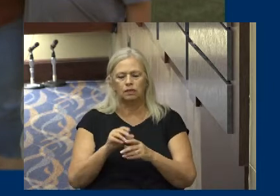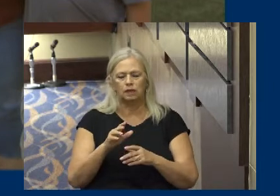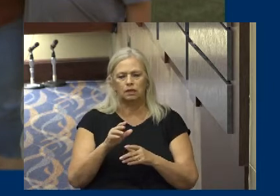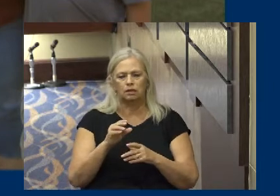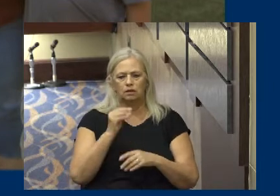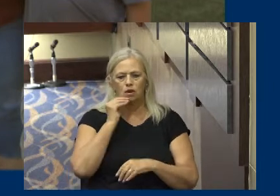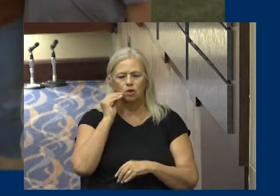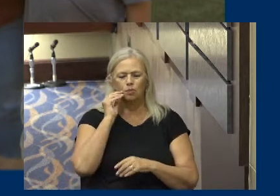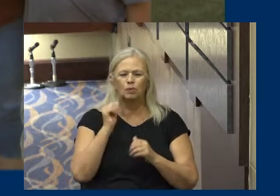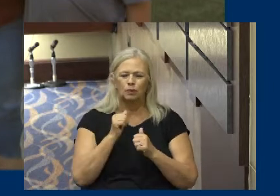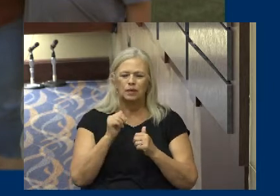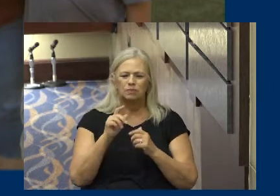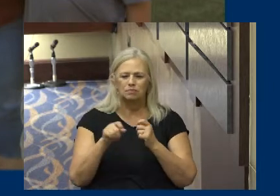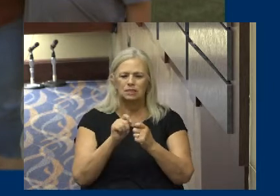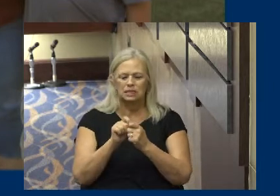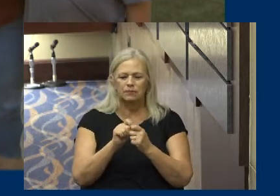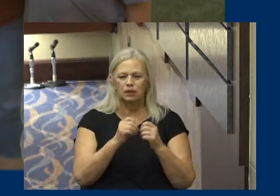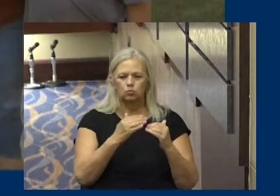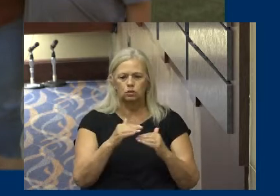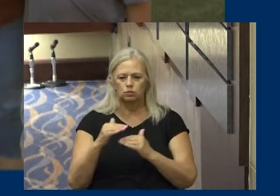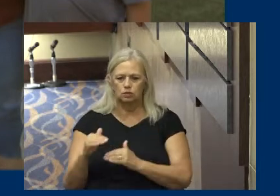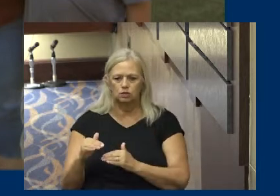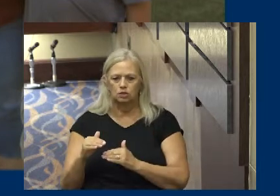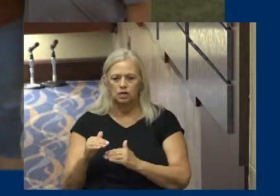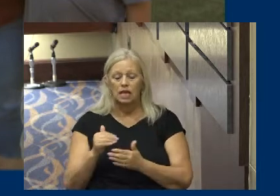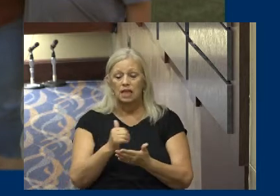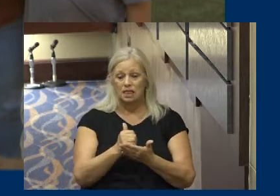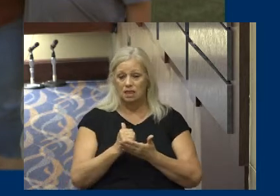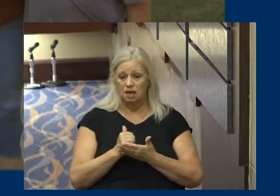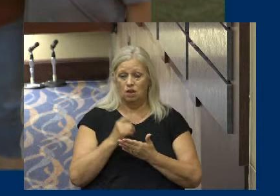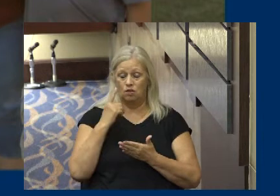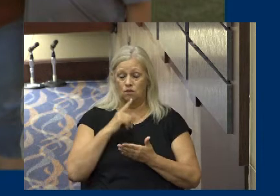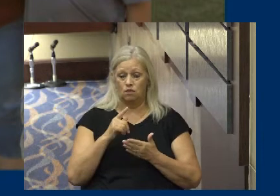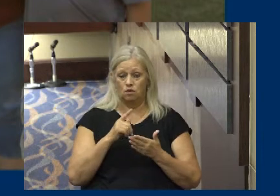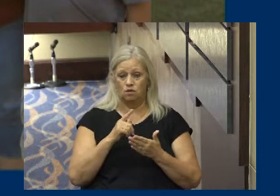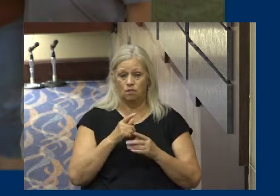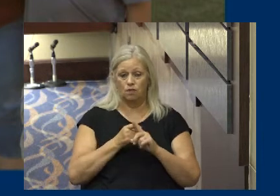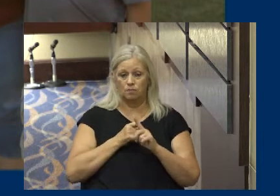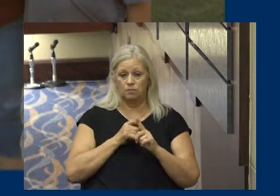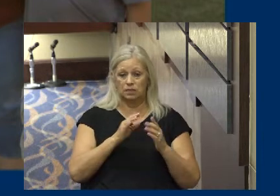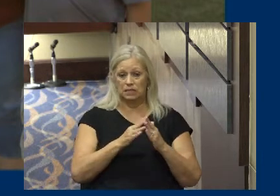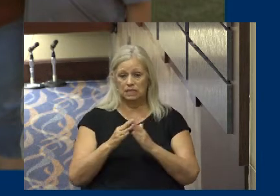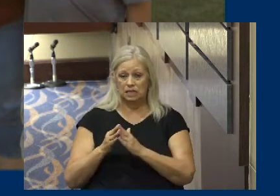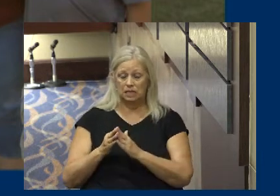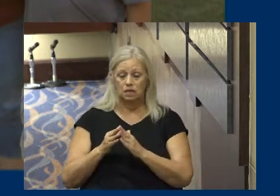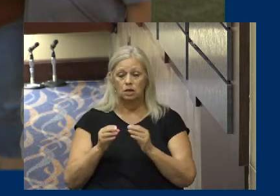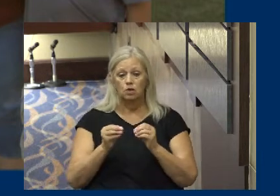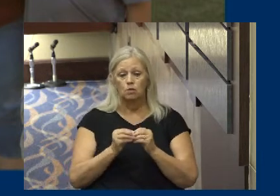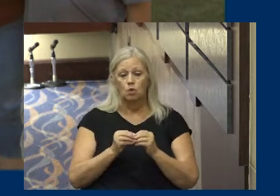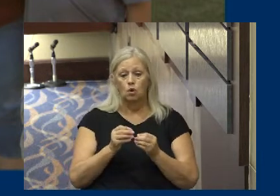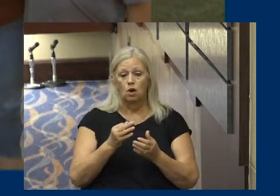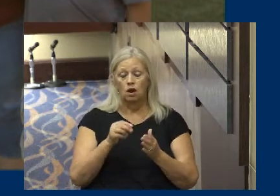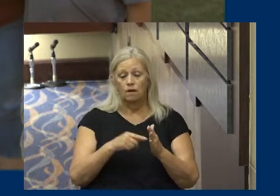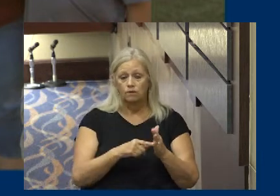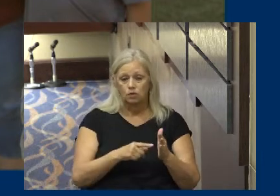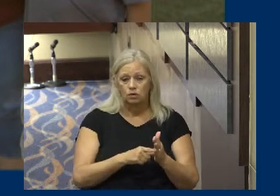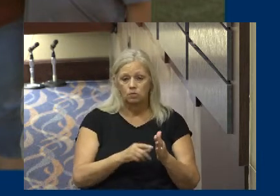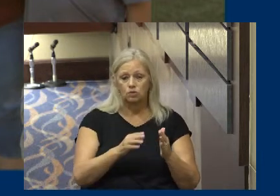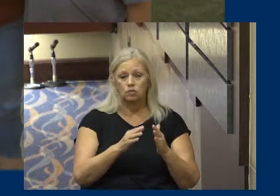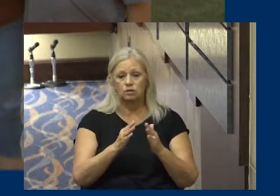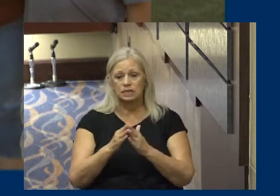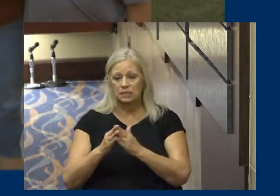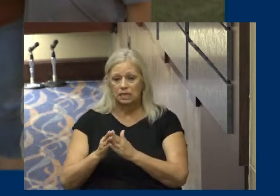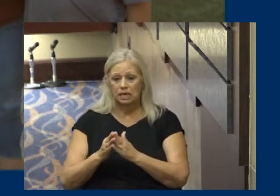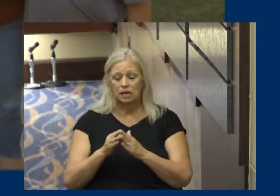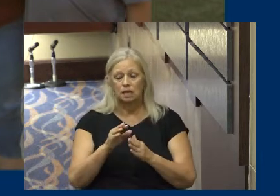course. Help required from the city, certainly more affordable building lots. Time to build